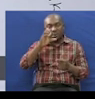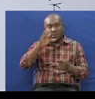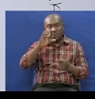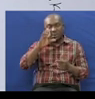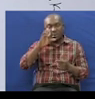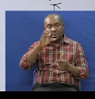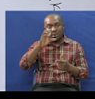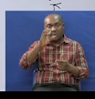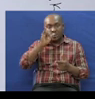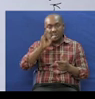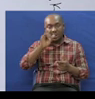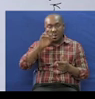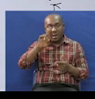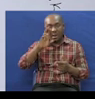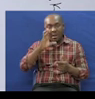circumnavigation